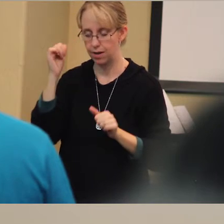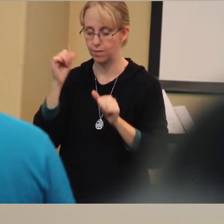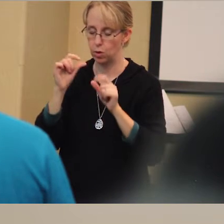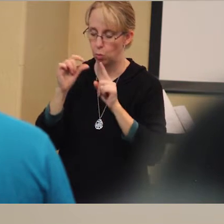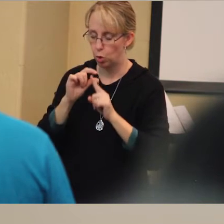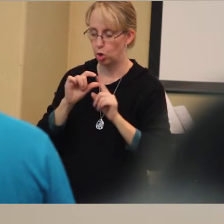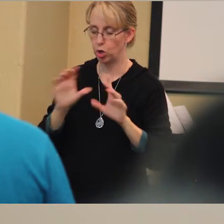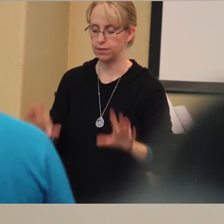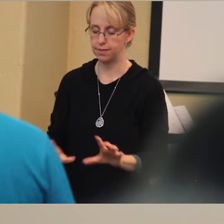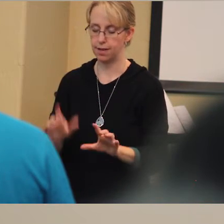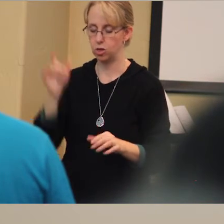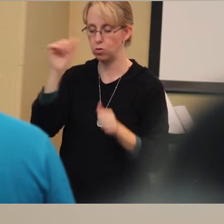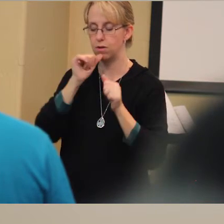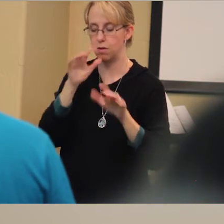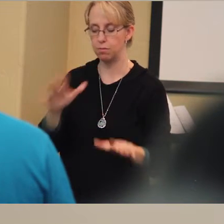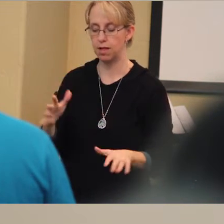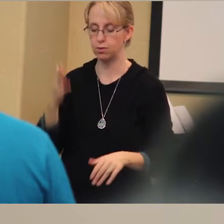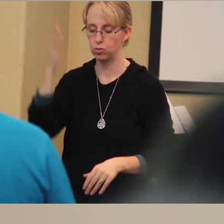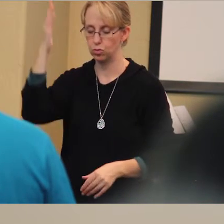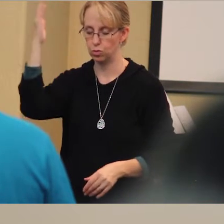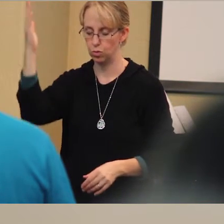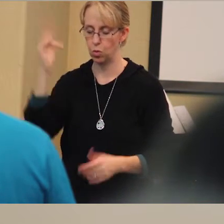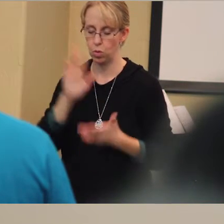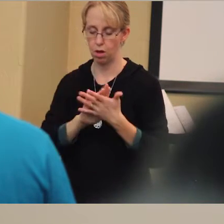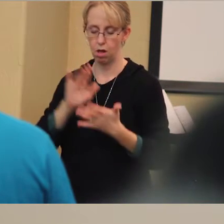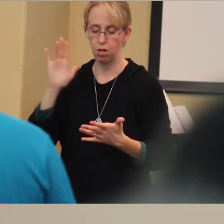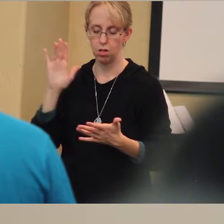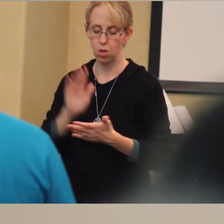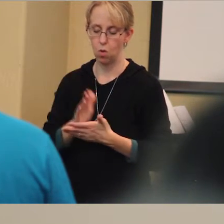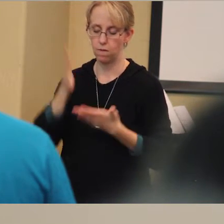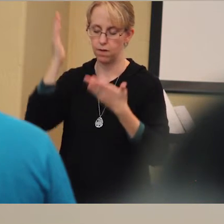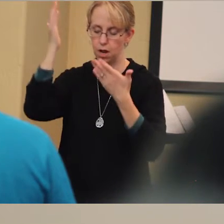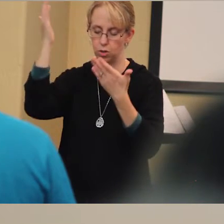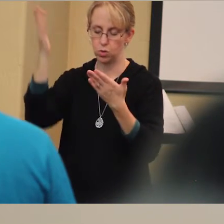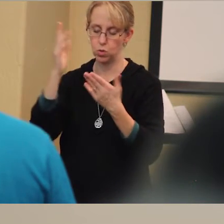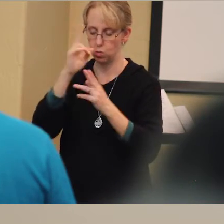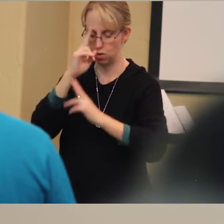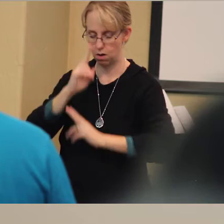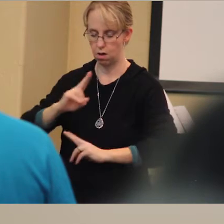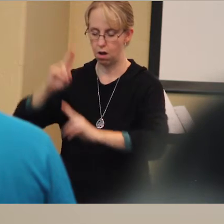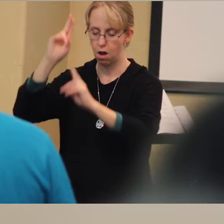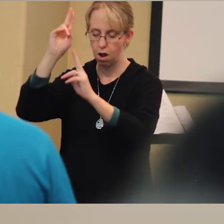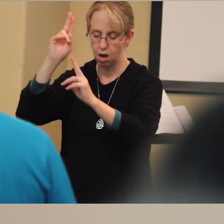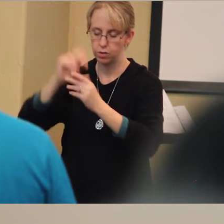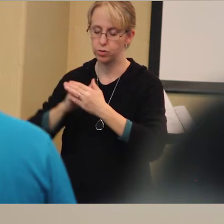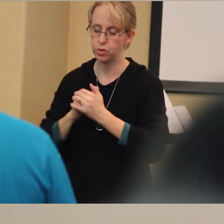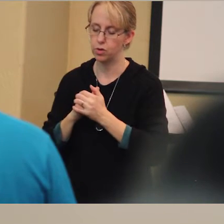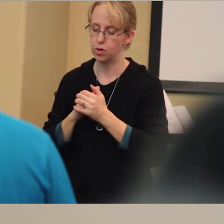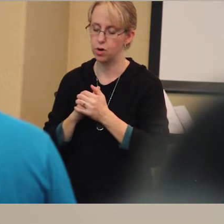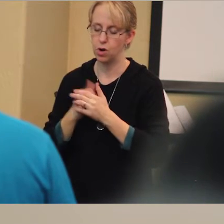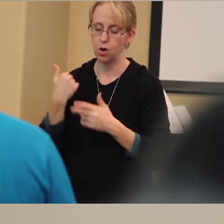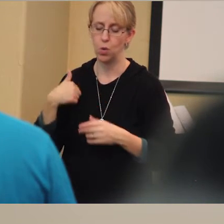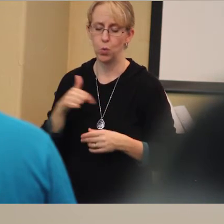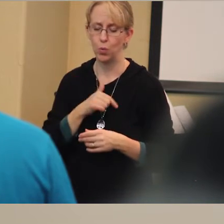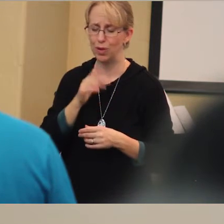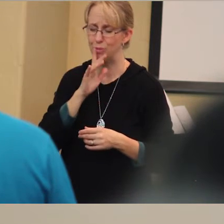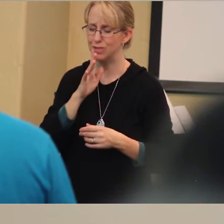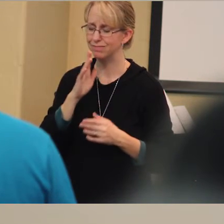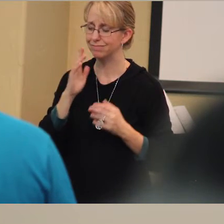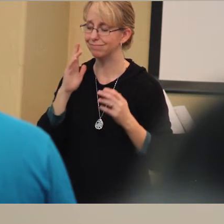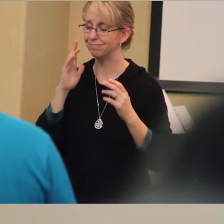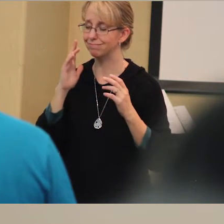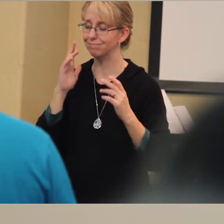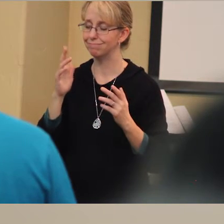we would be a blessing to you. That we would glorify you, that we would honor you, and that we would be so